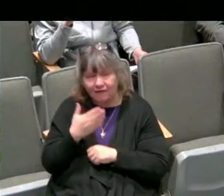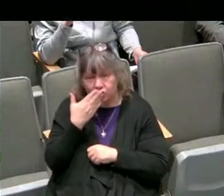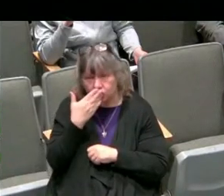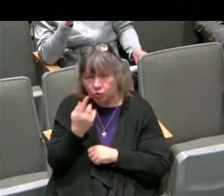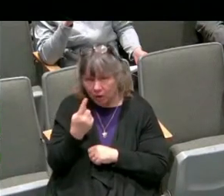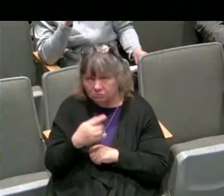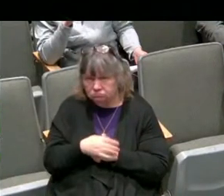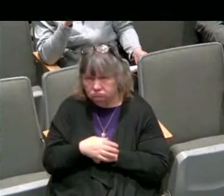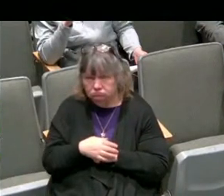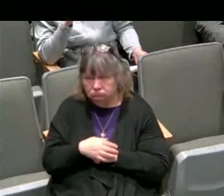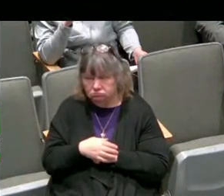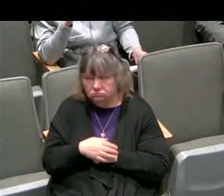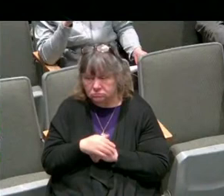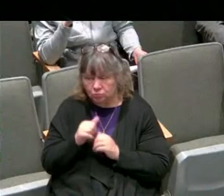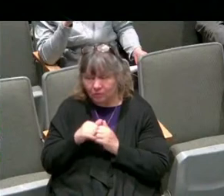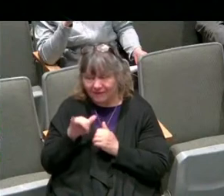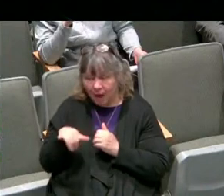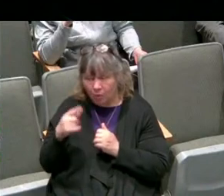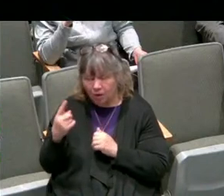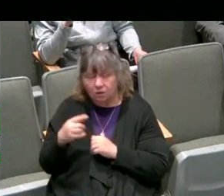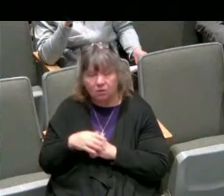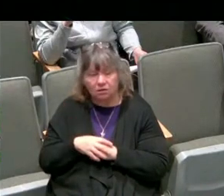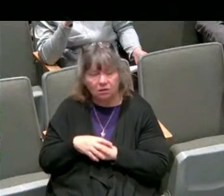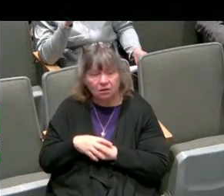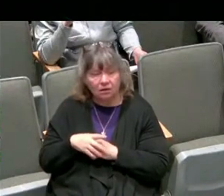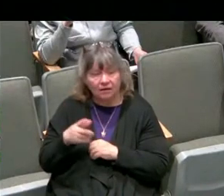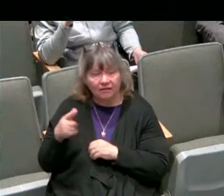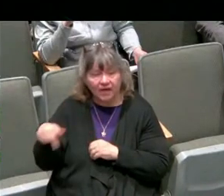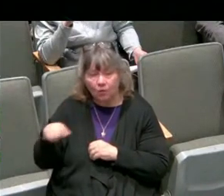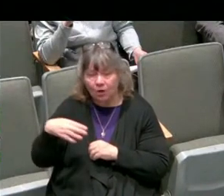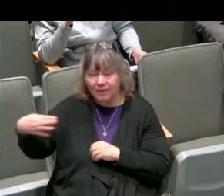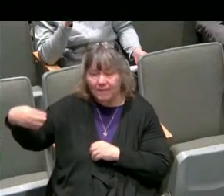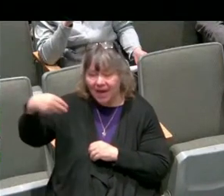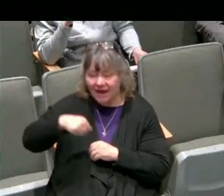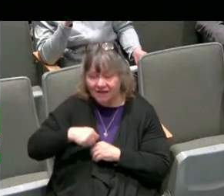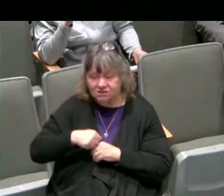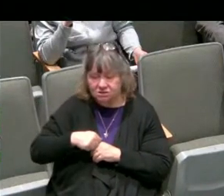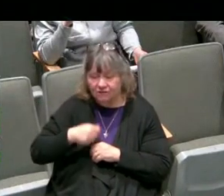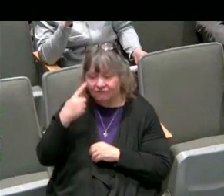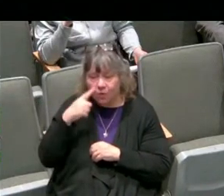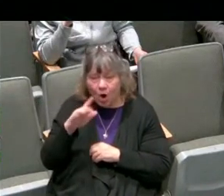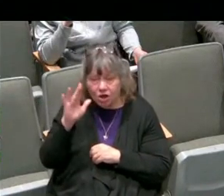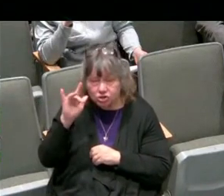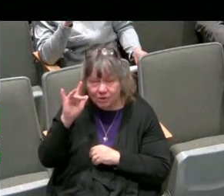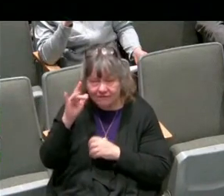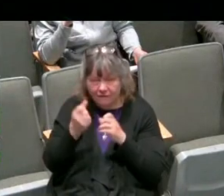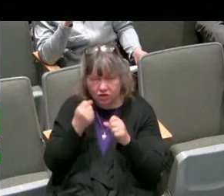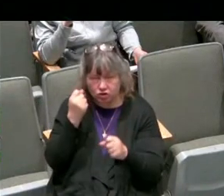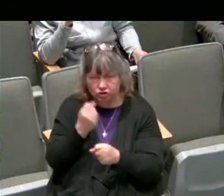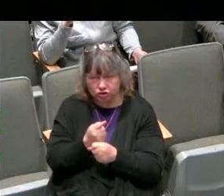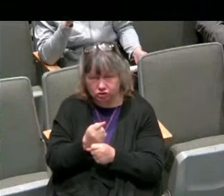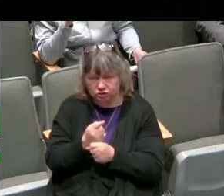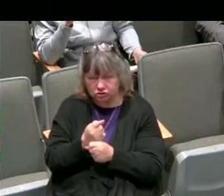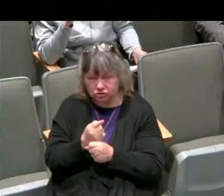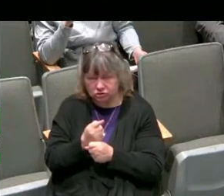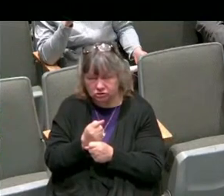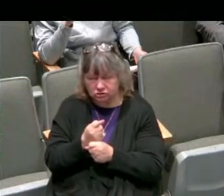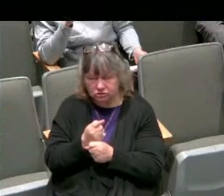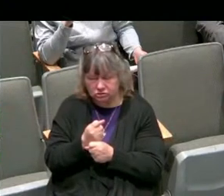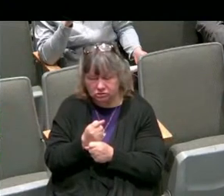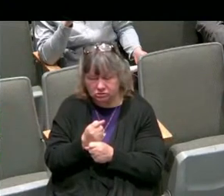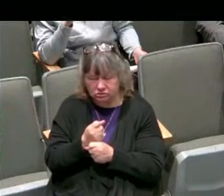one uh with this one they are going to be paying us for 25 years a